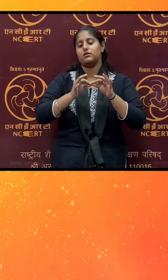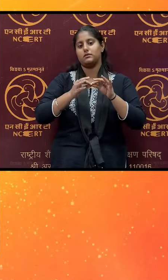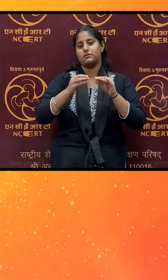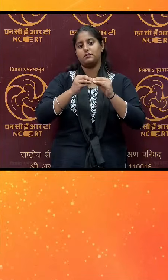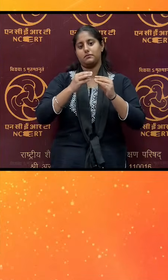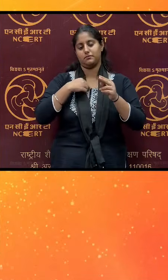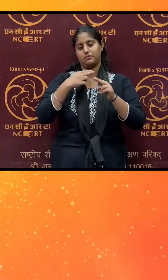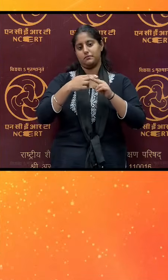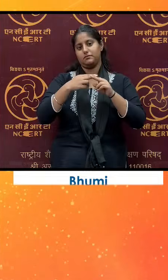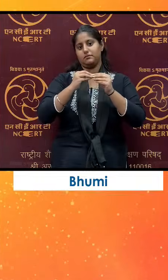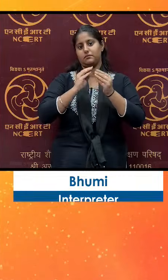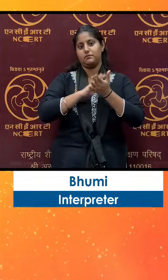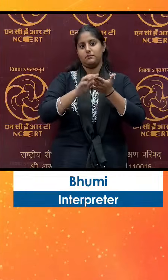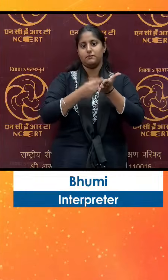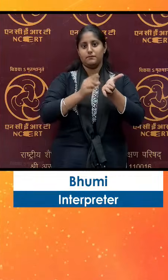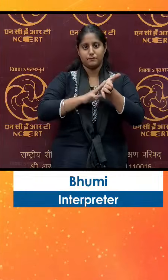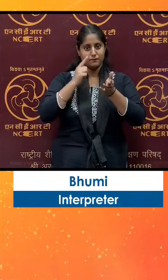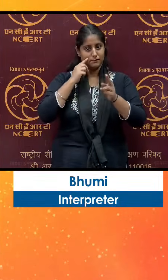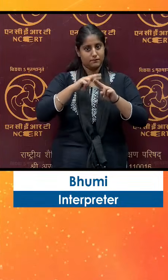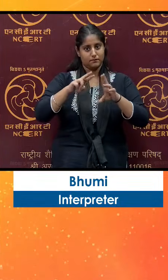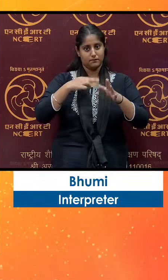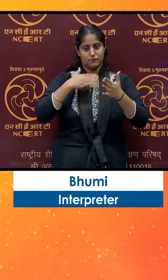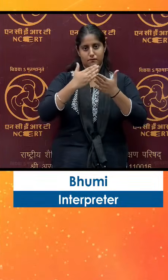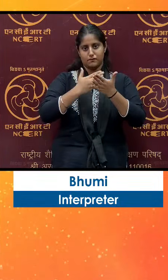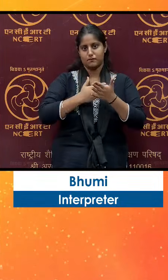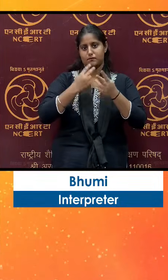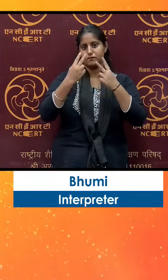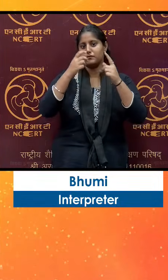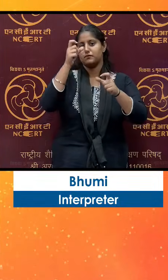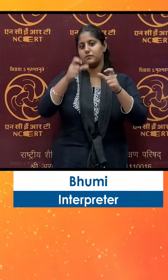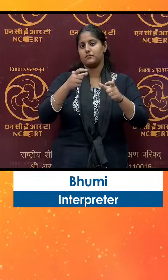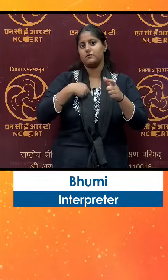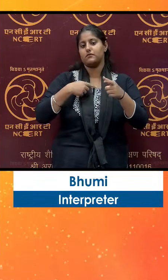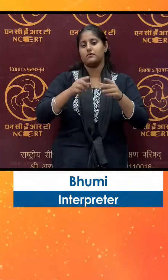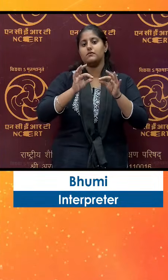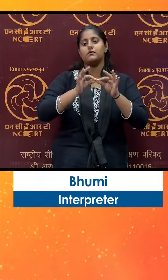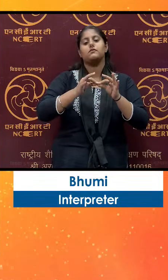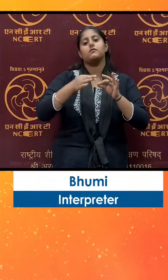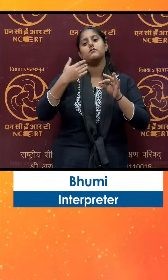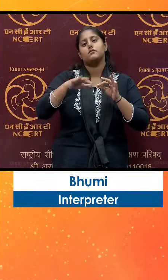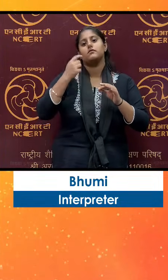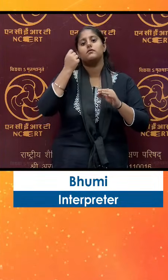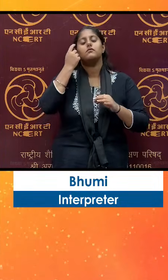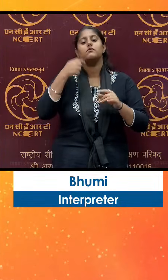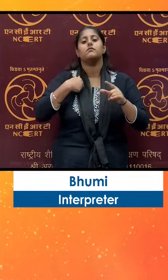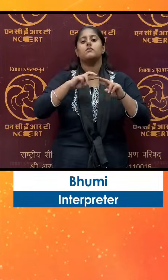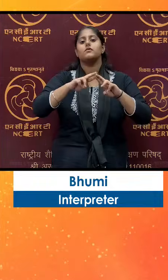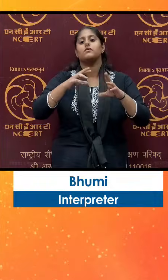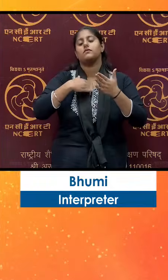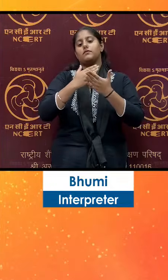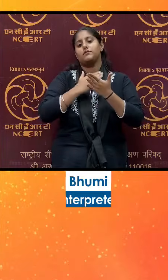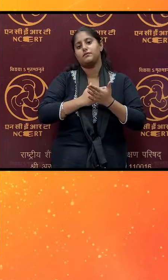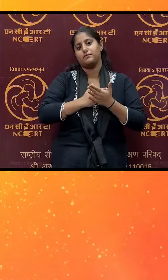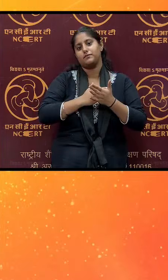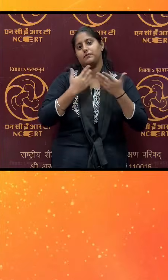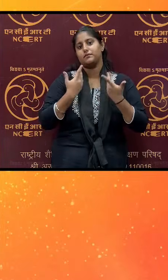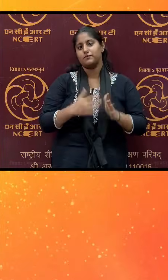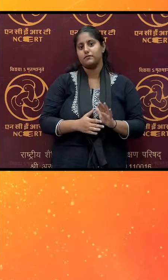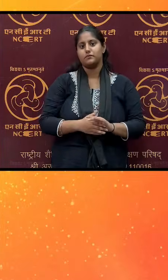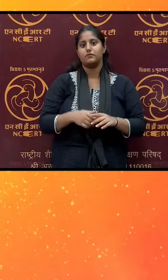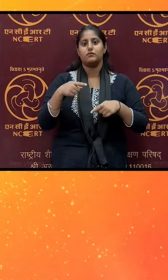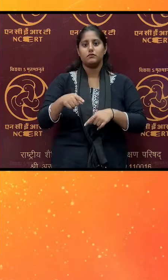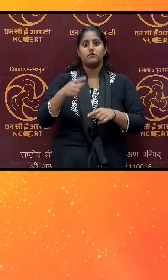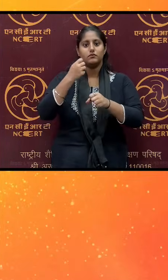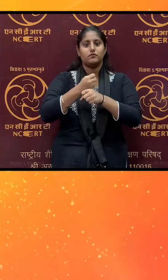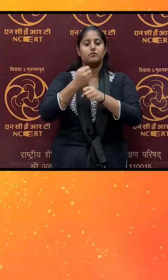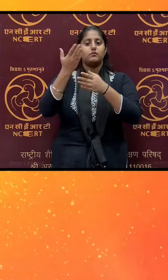is Bhumi. She will be helping our viewers, our students to understand this complete session, whatever our guest will